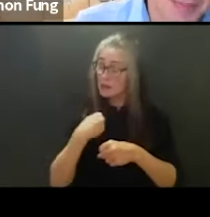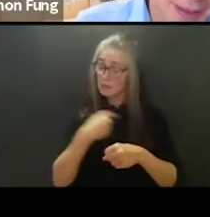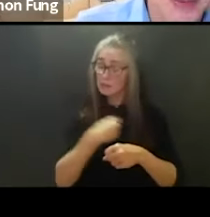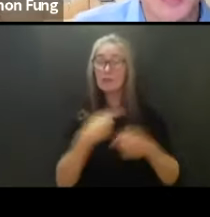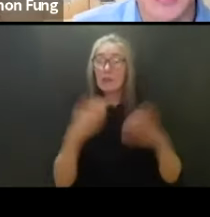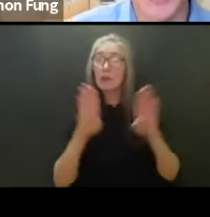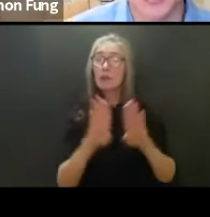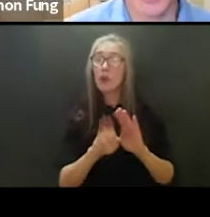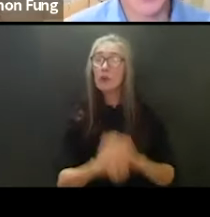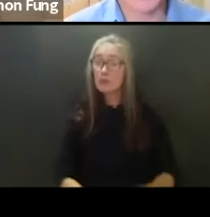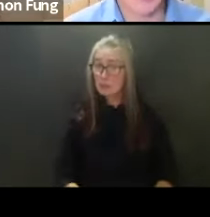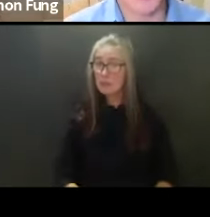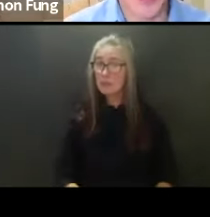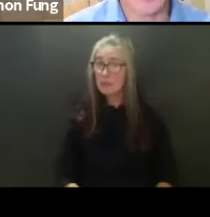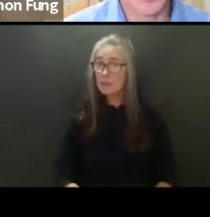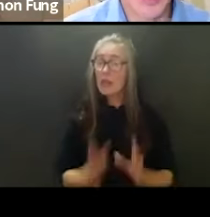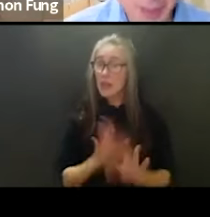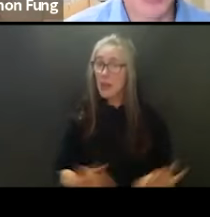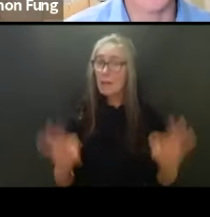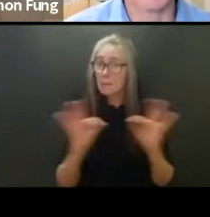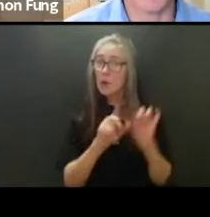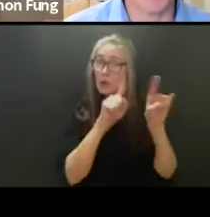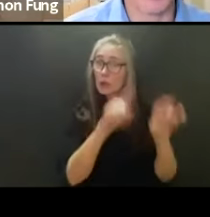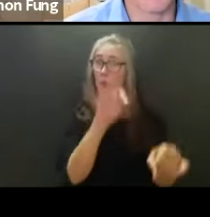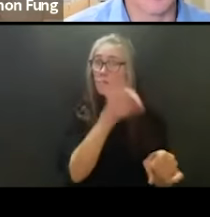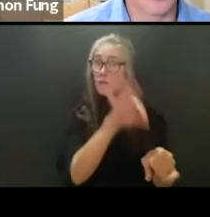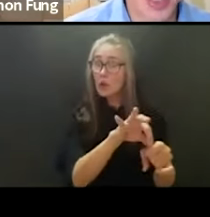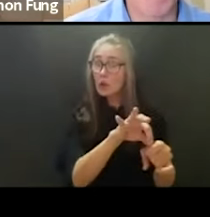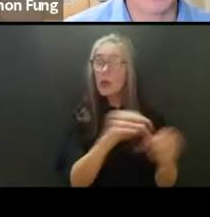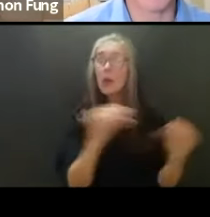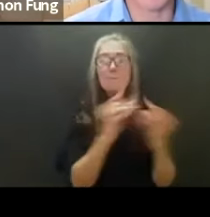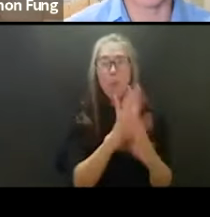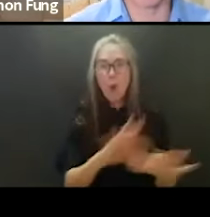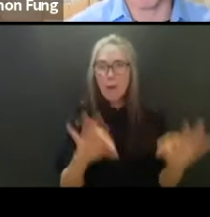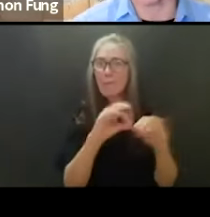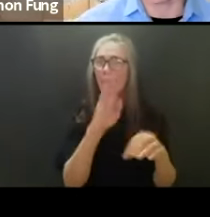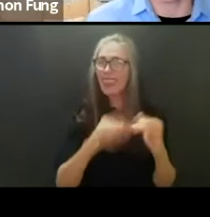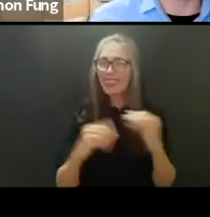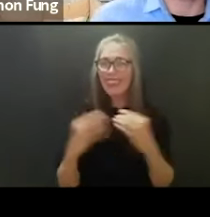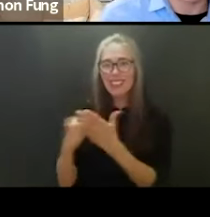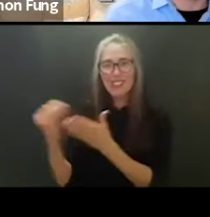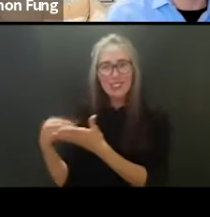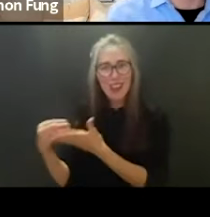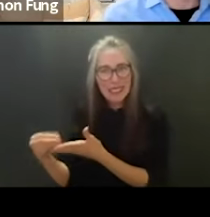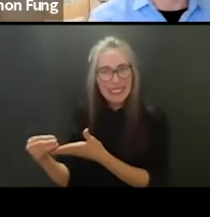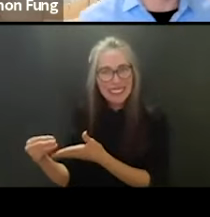election day because its CEO said that democracy is more important than shopping. It's a proposition that I happen to agree with I